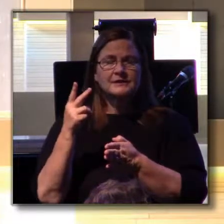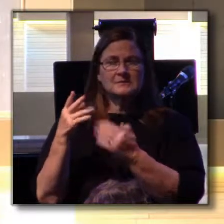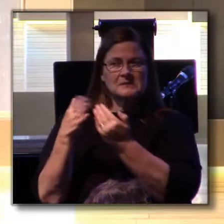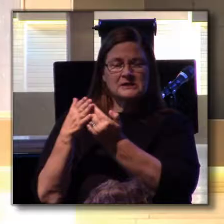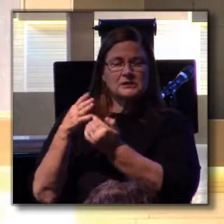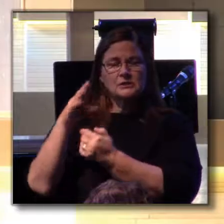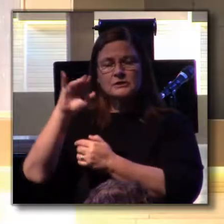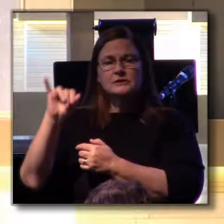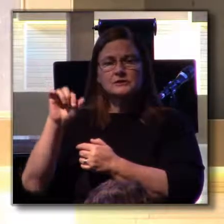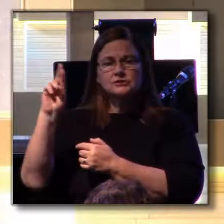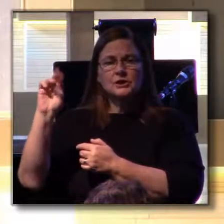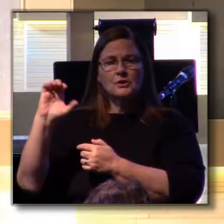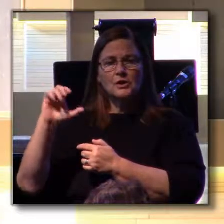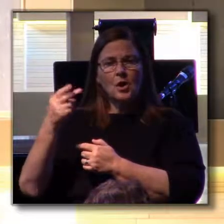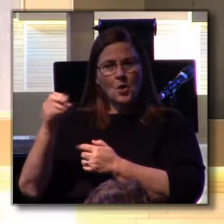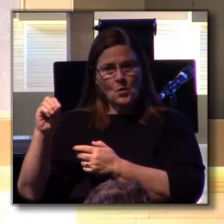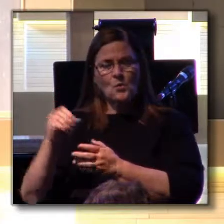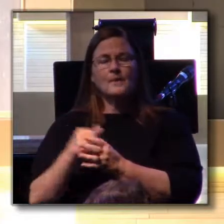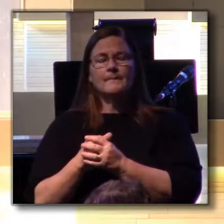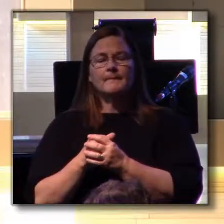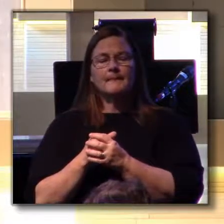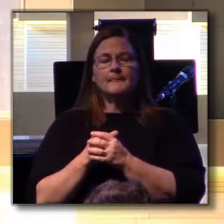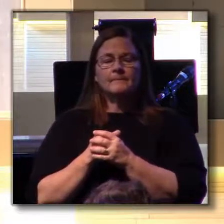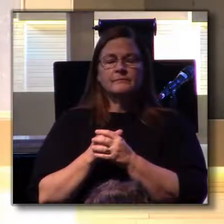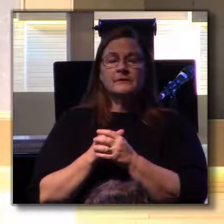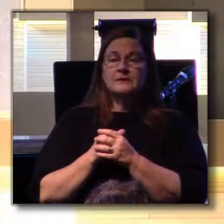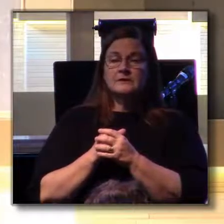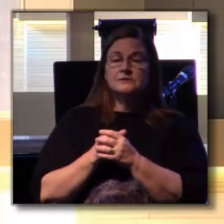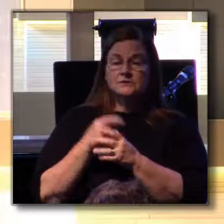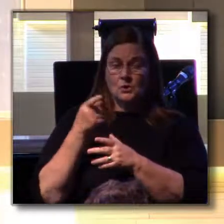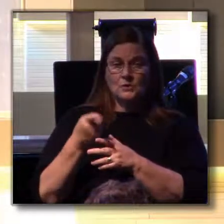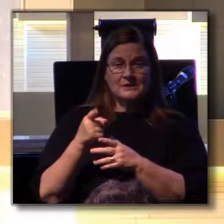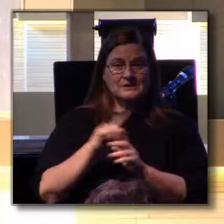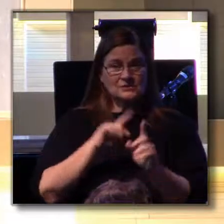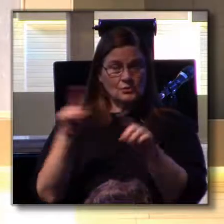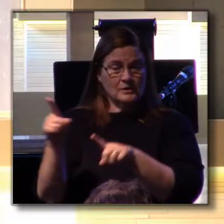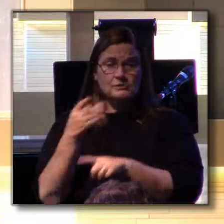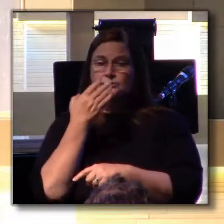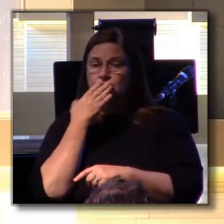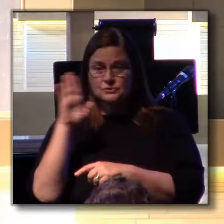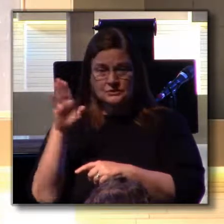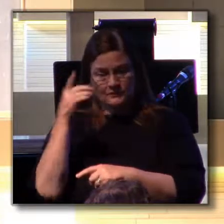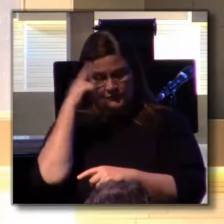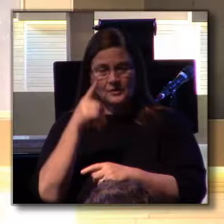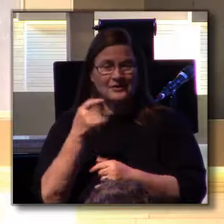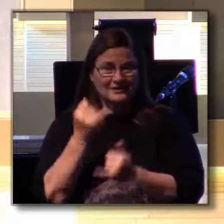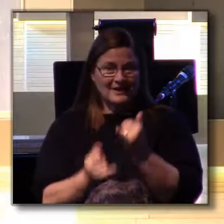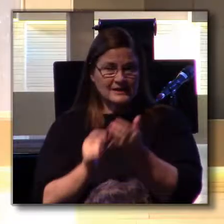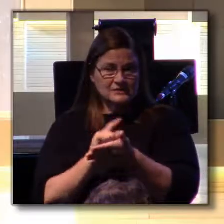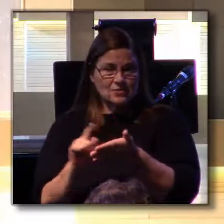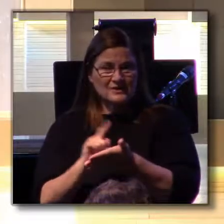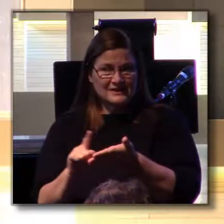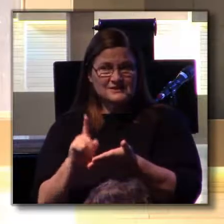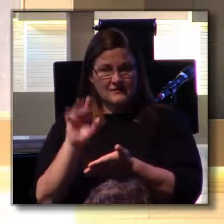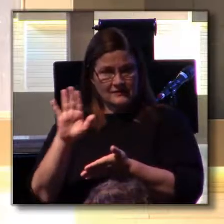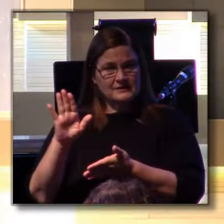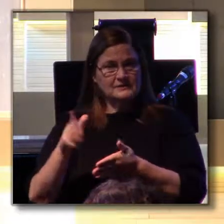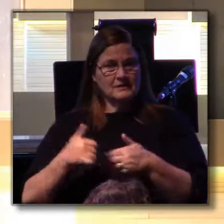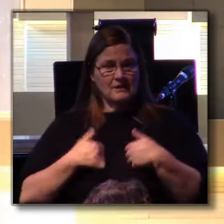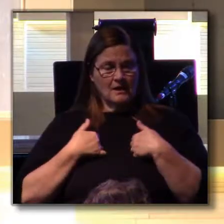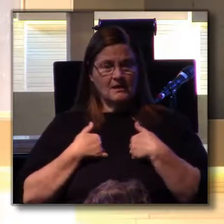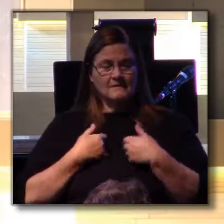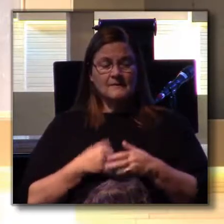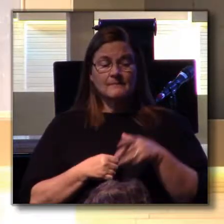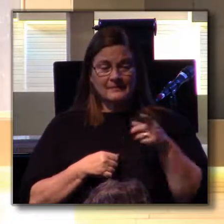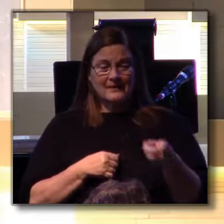to Jerusalem for the final weeks of his life. And this man, Mark tells us, look what it says.